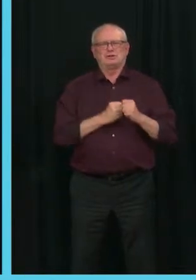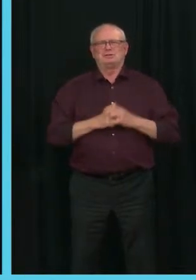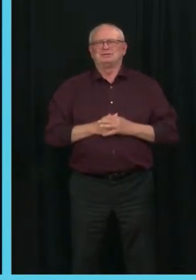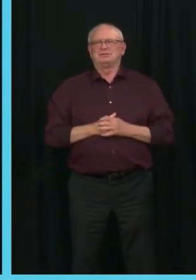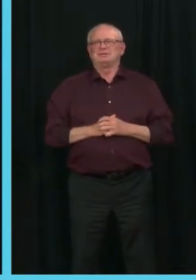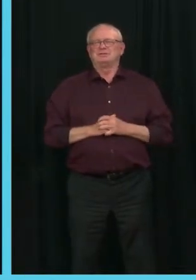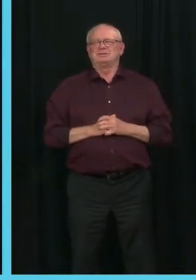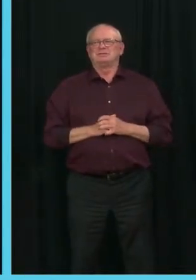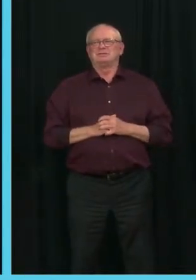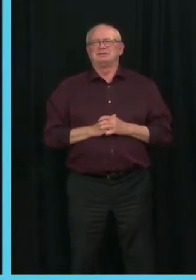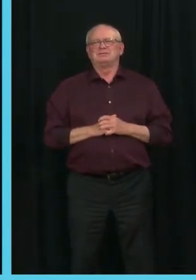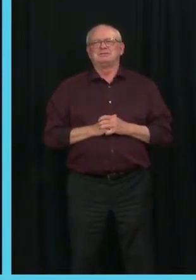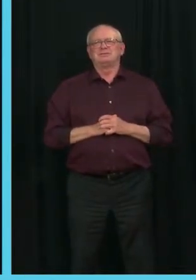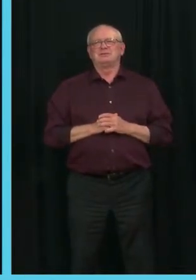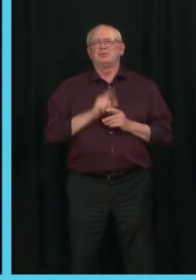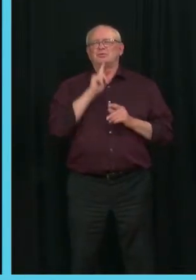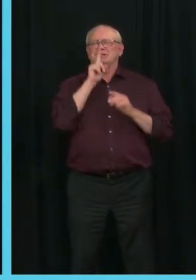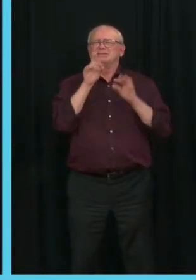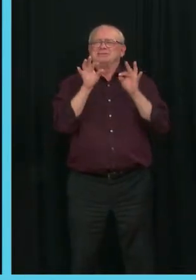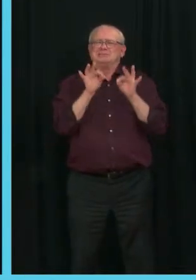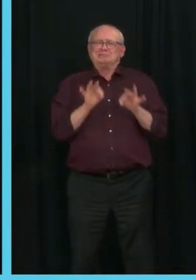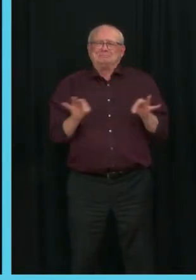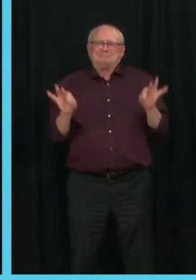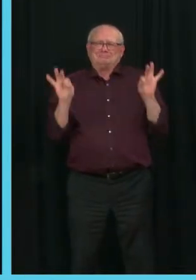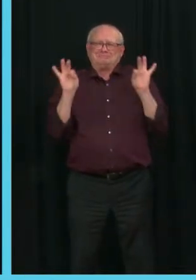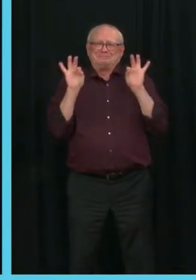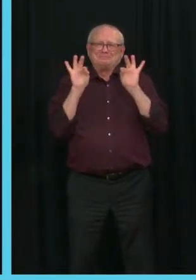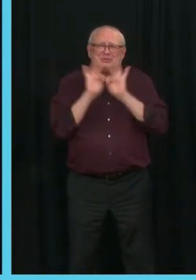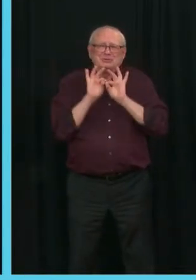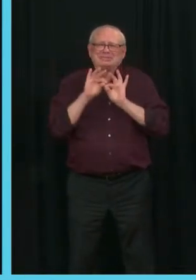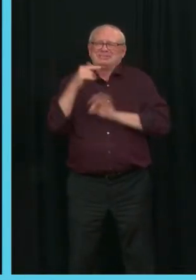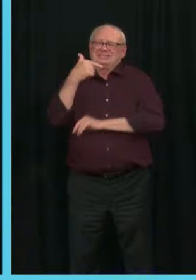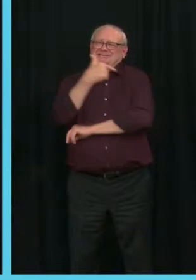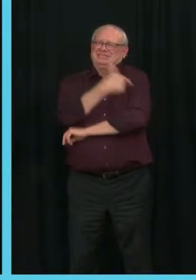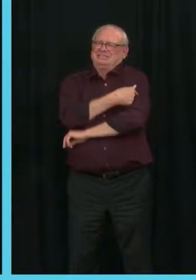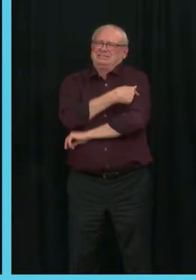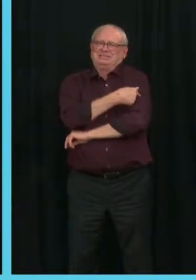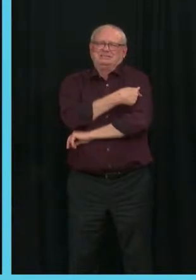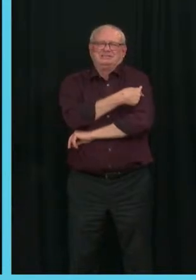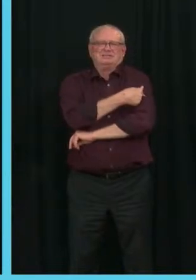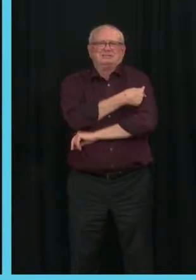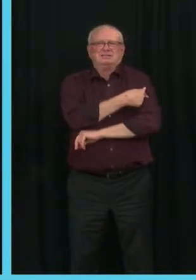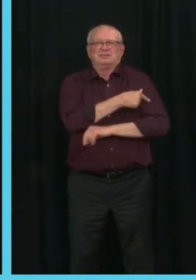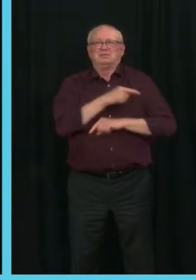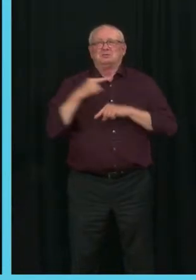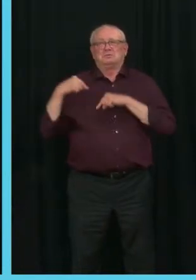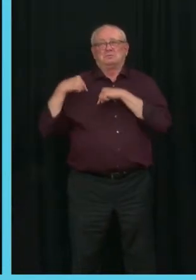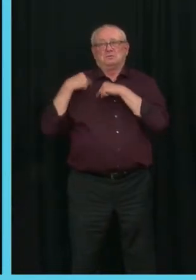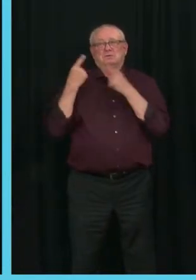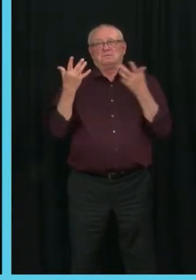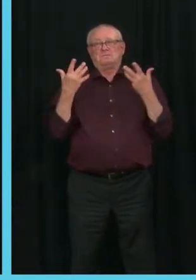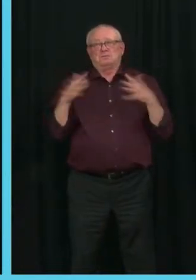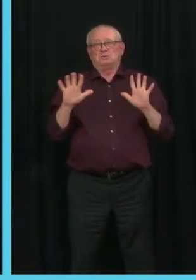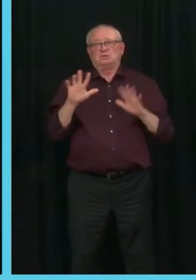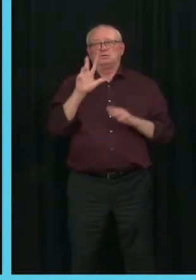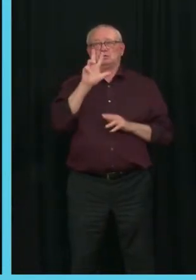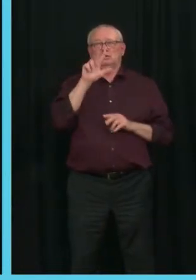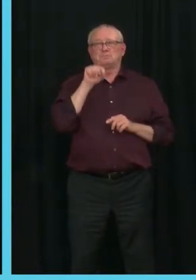is vaccines. We've now administered more than 3.2 million doses in Alberta. And as of today,